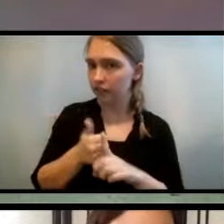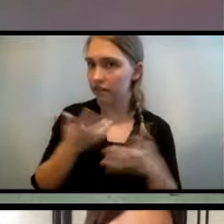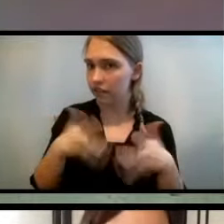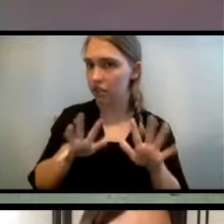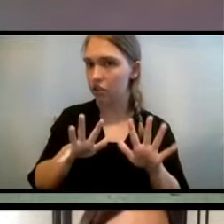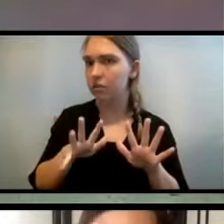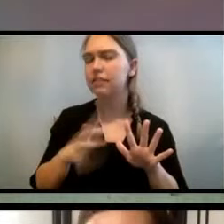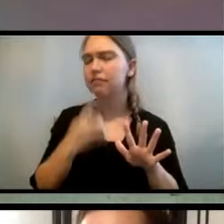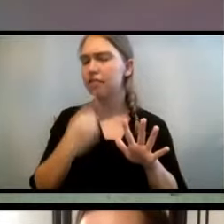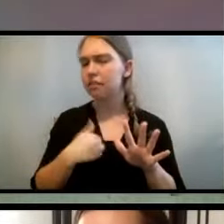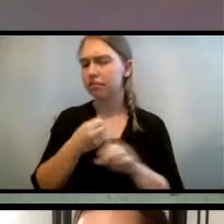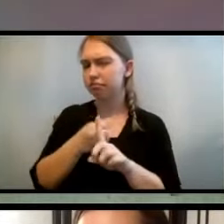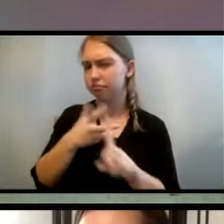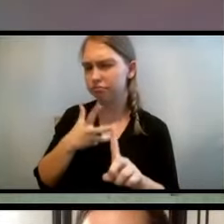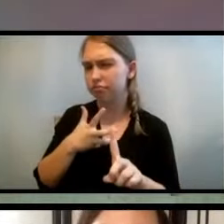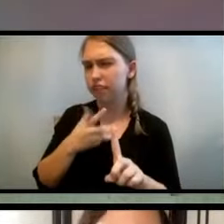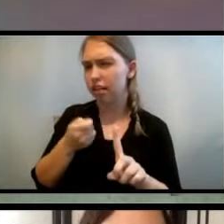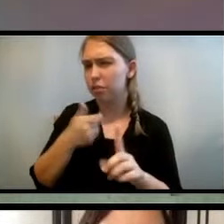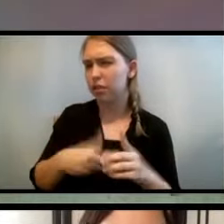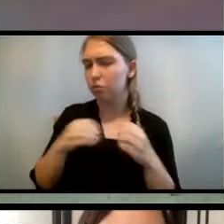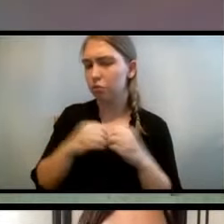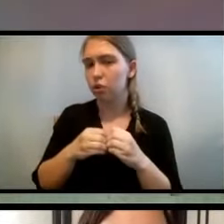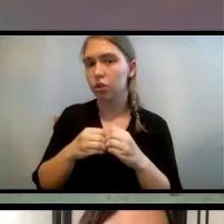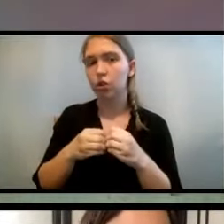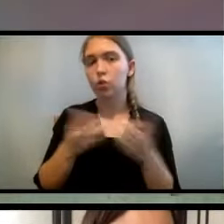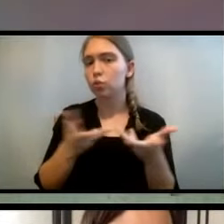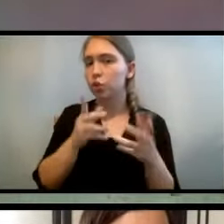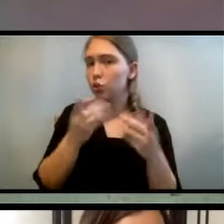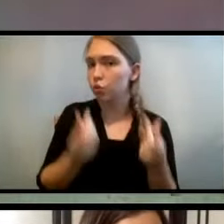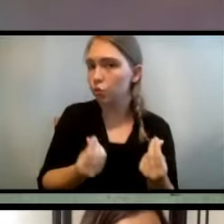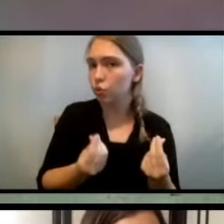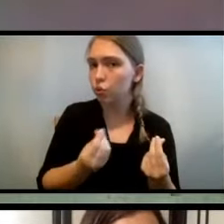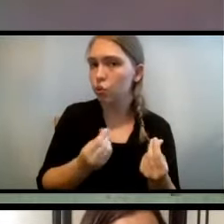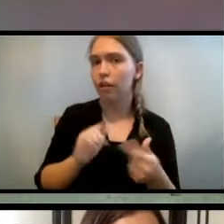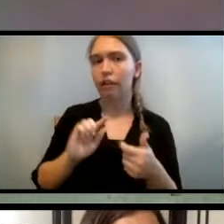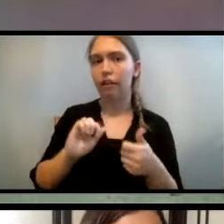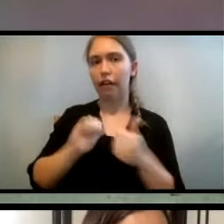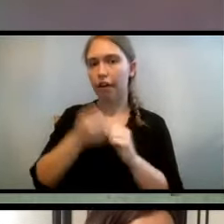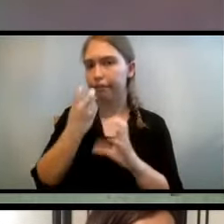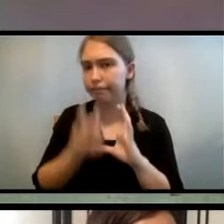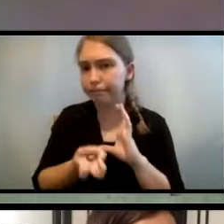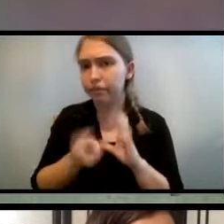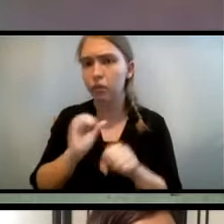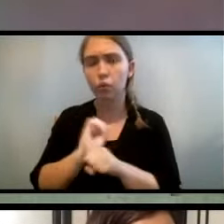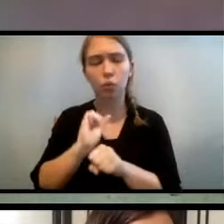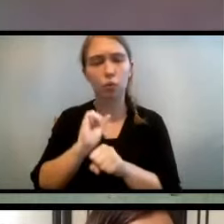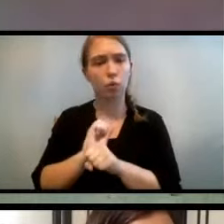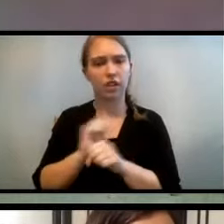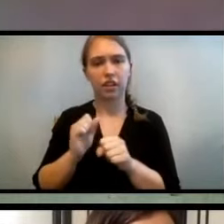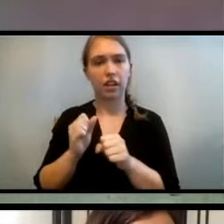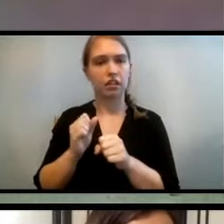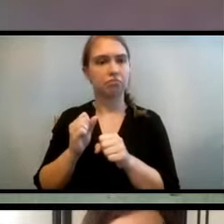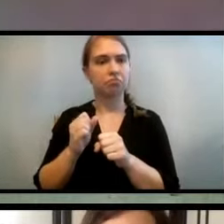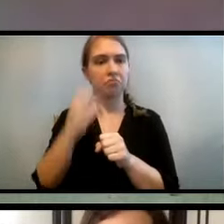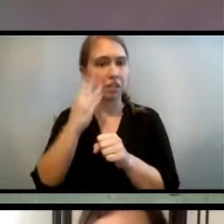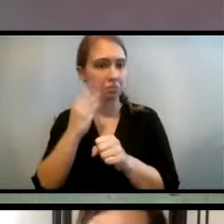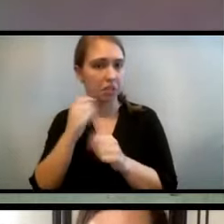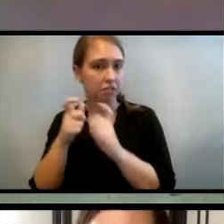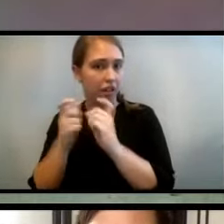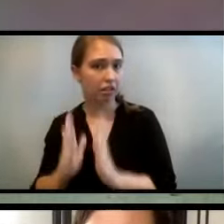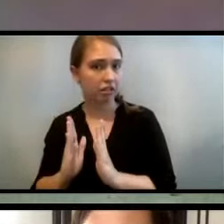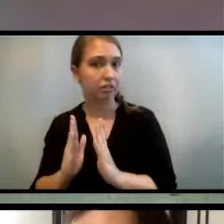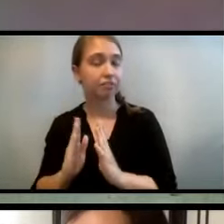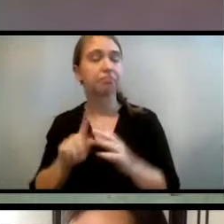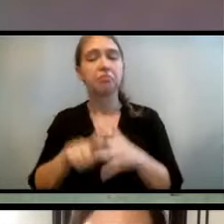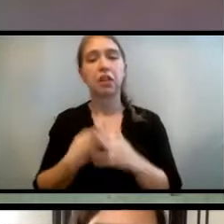what you do, how you got into this work, what it's like to be an editor. Scott? Sure.